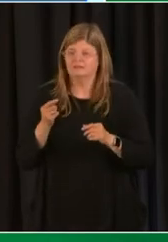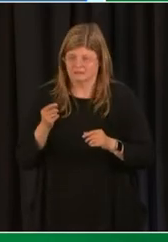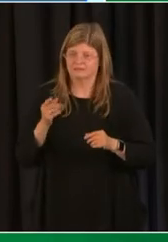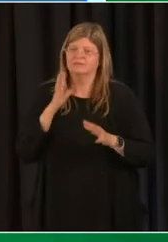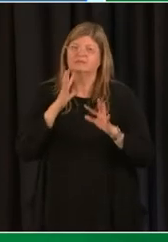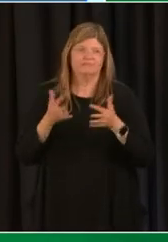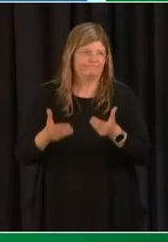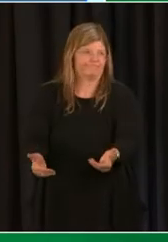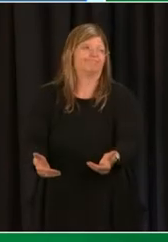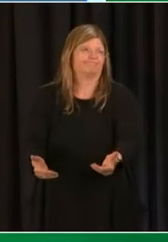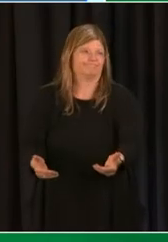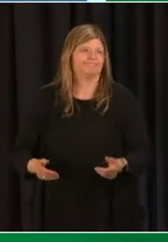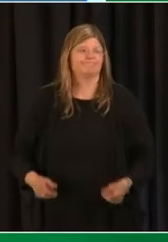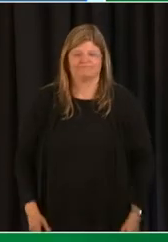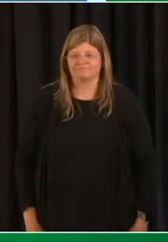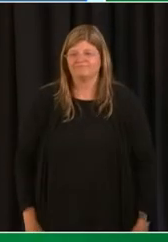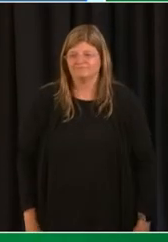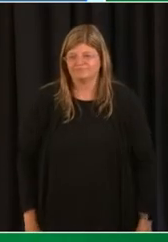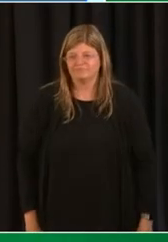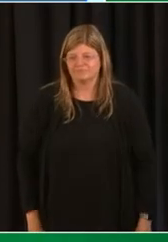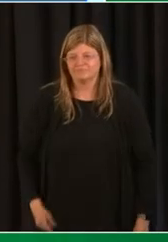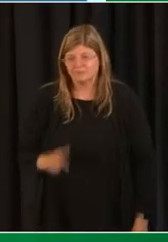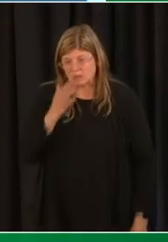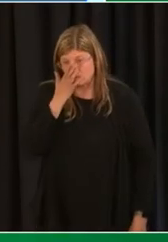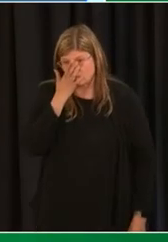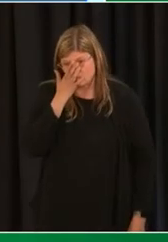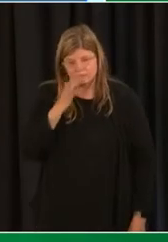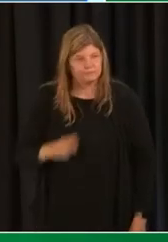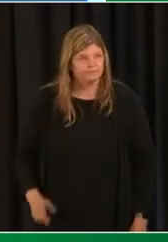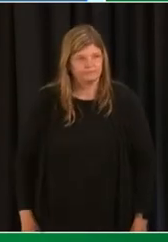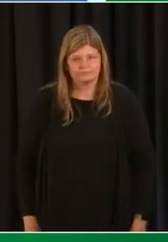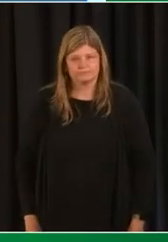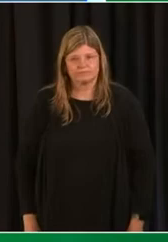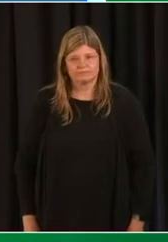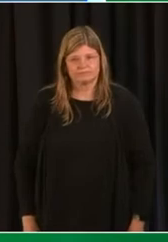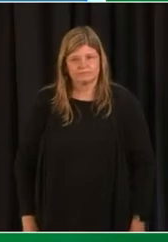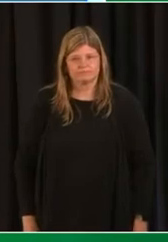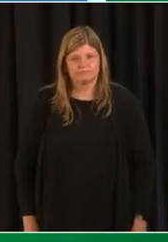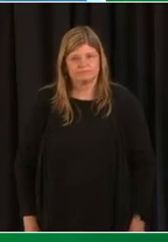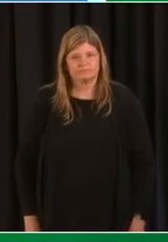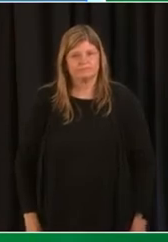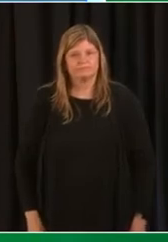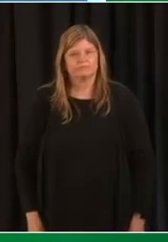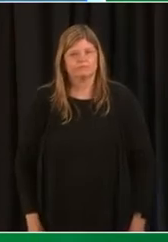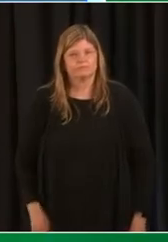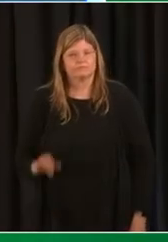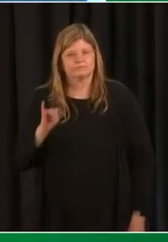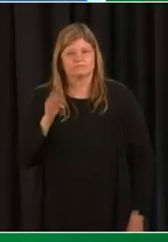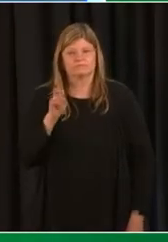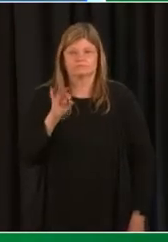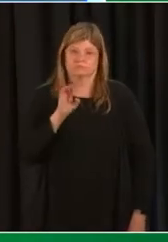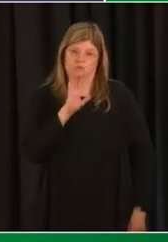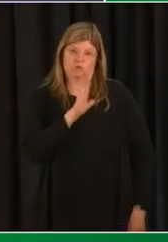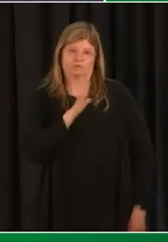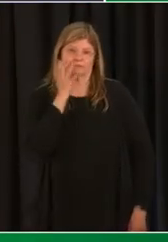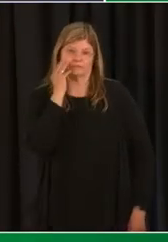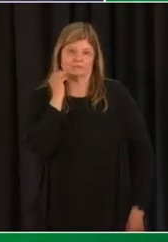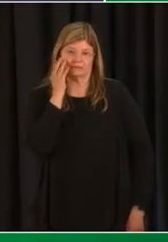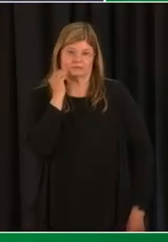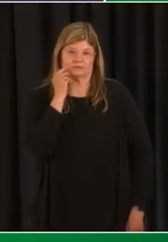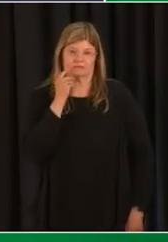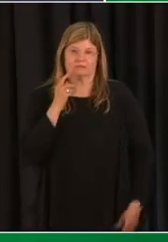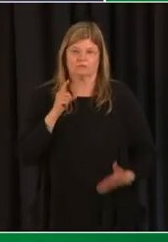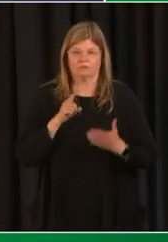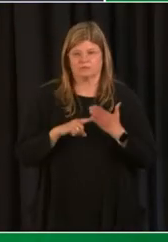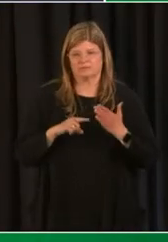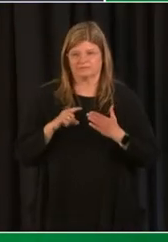go. And so Laura, from Jennifer's experience, what can folks do